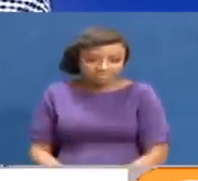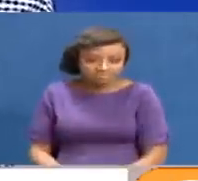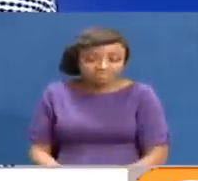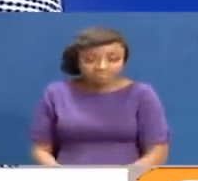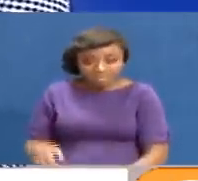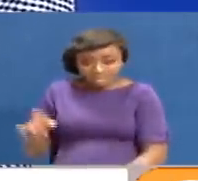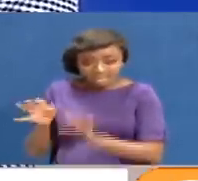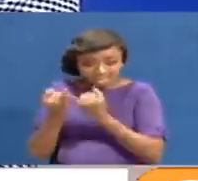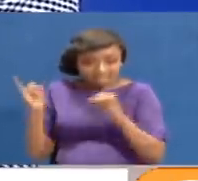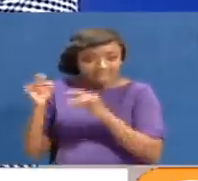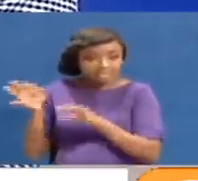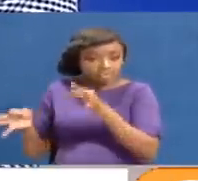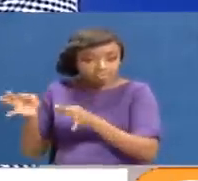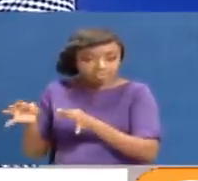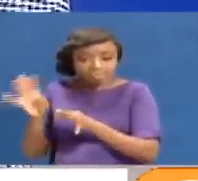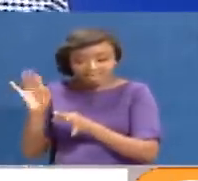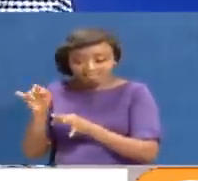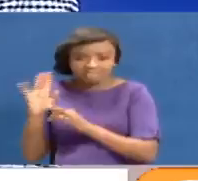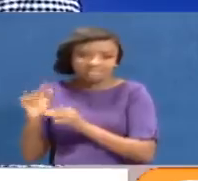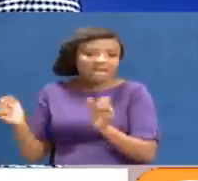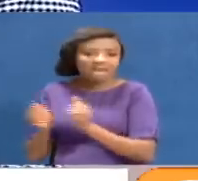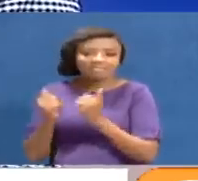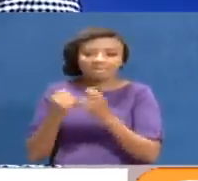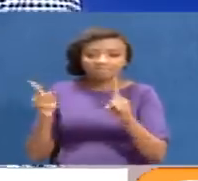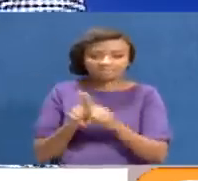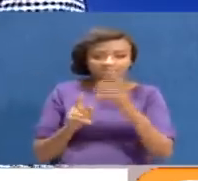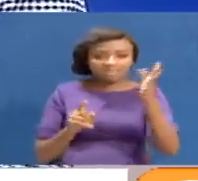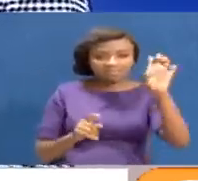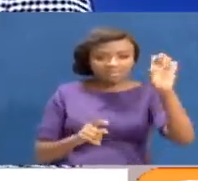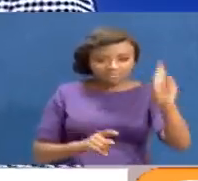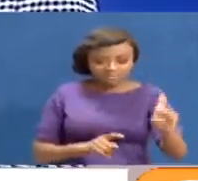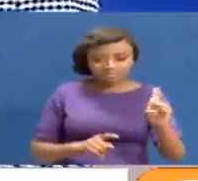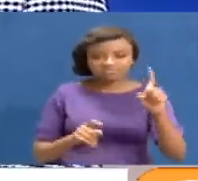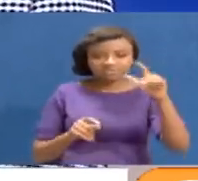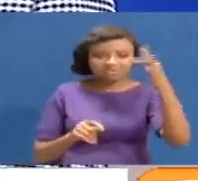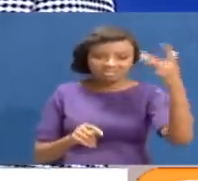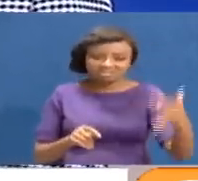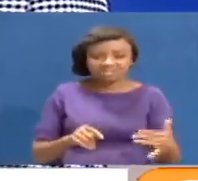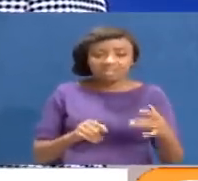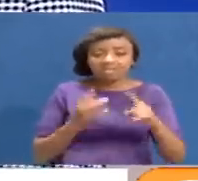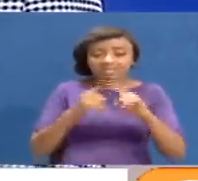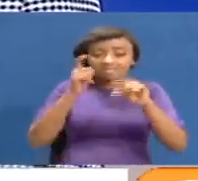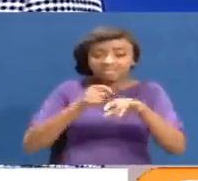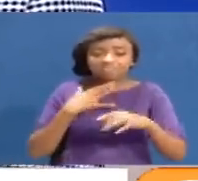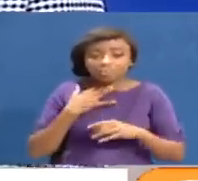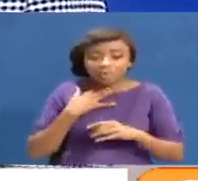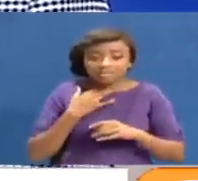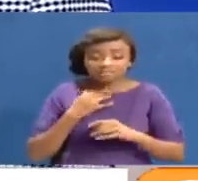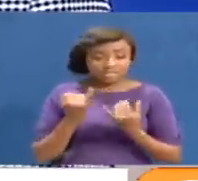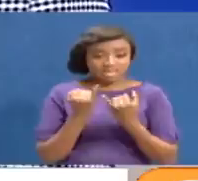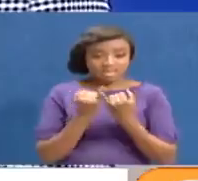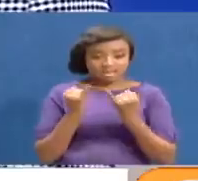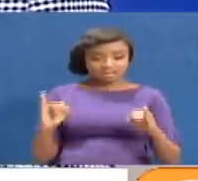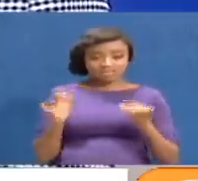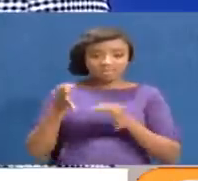is exactly the same thing happening with the executive and everyone else. Now, once you decide you need an independent person to